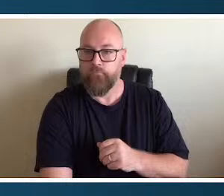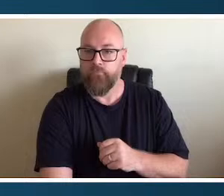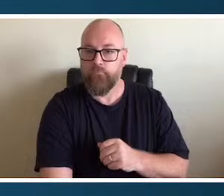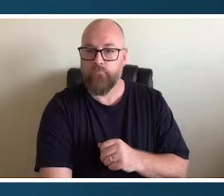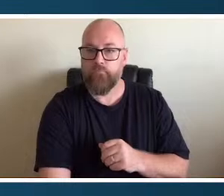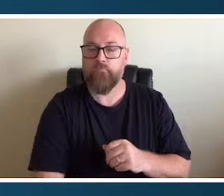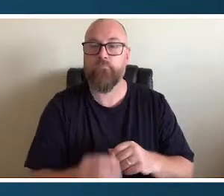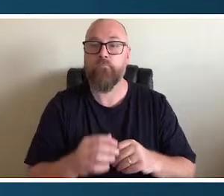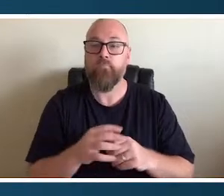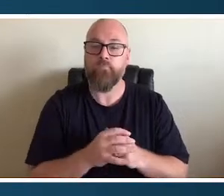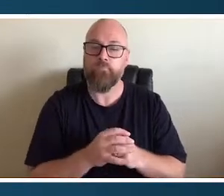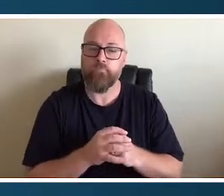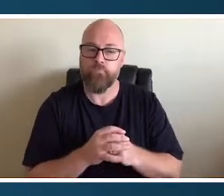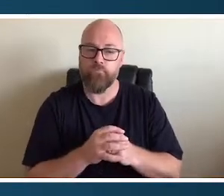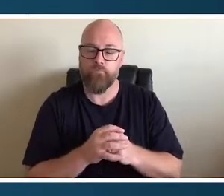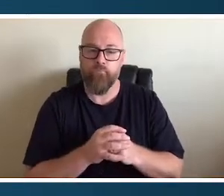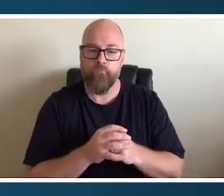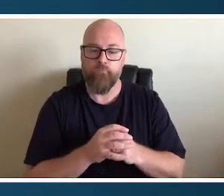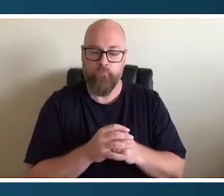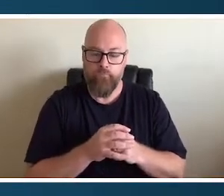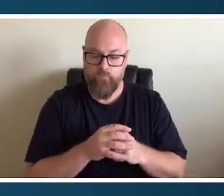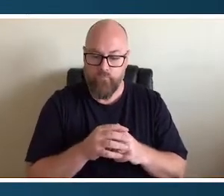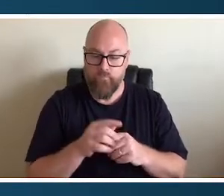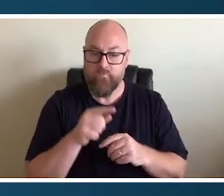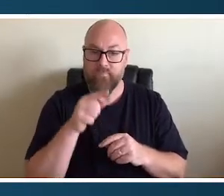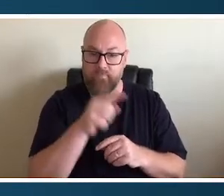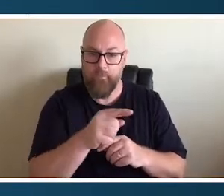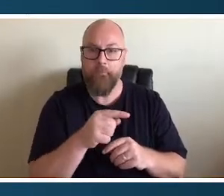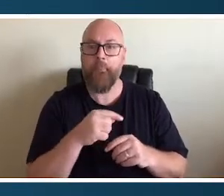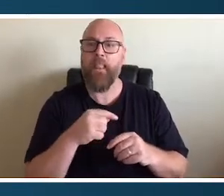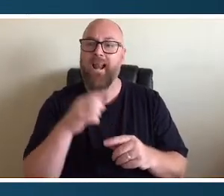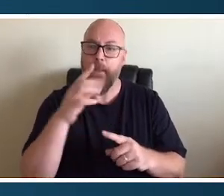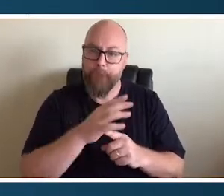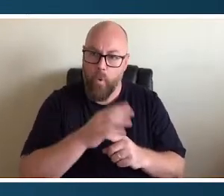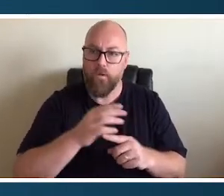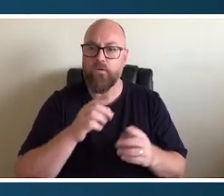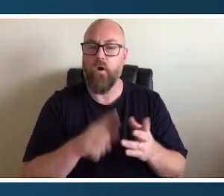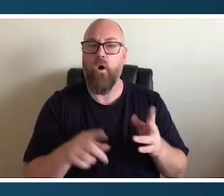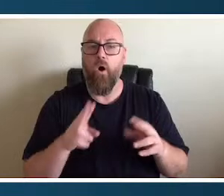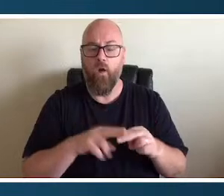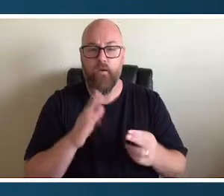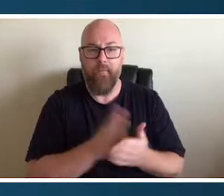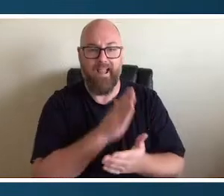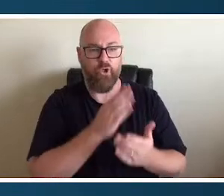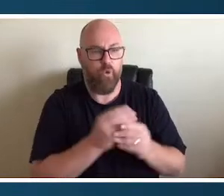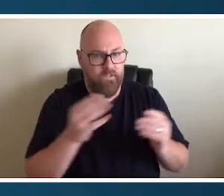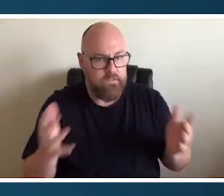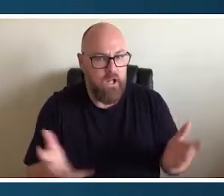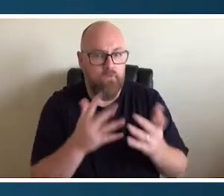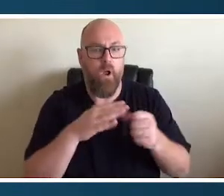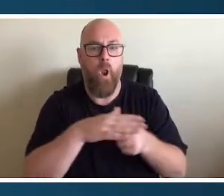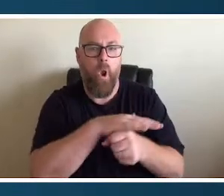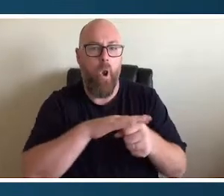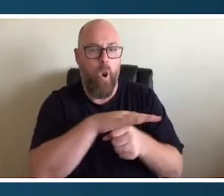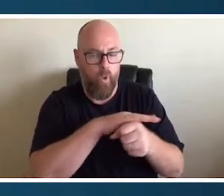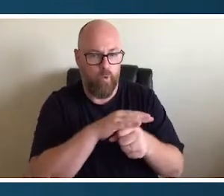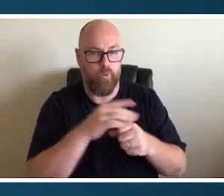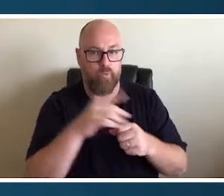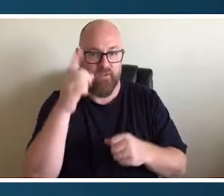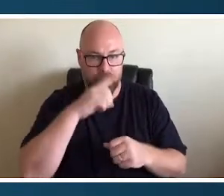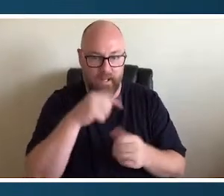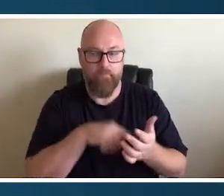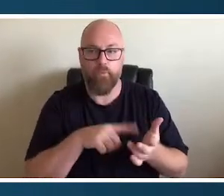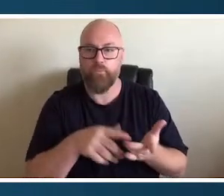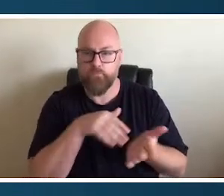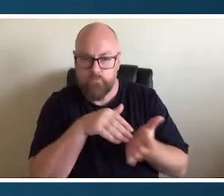stakeholders pledging more support and funds to local and national responders. The underlying objective of this